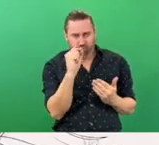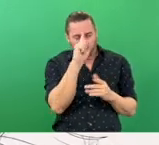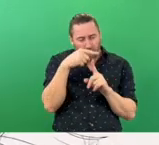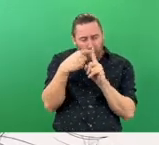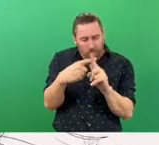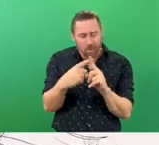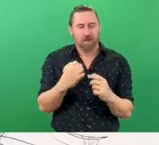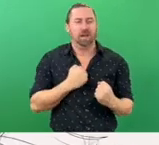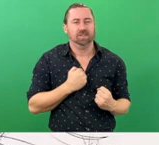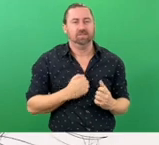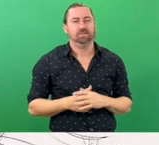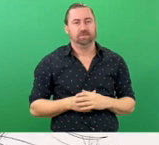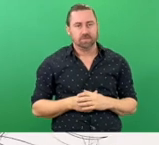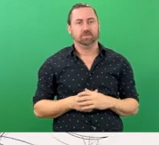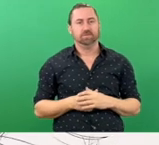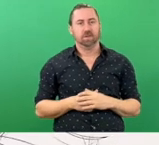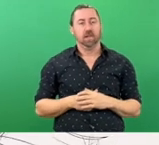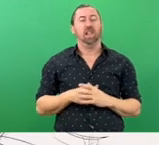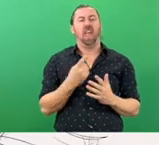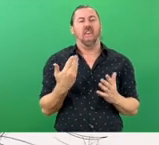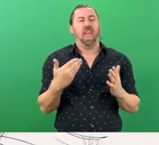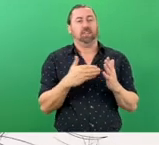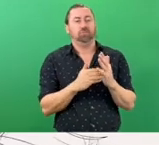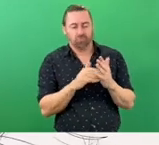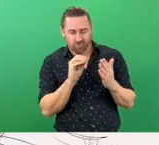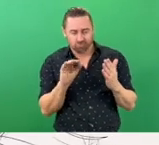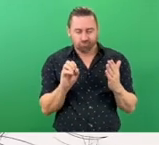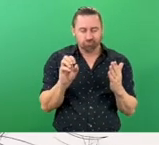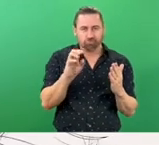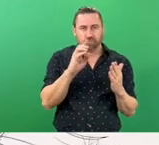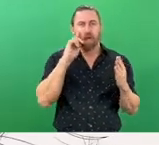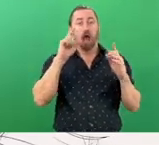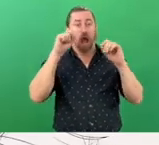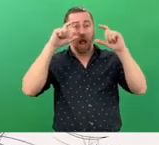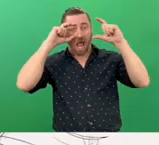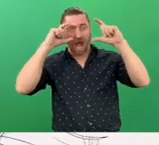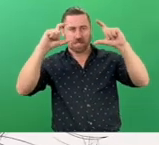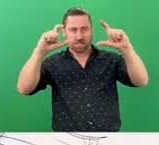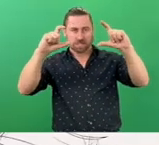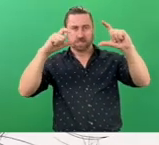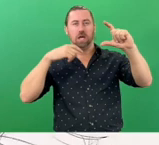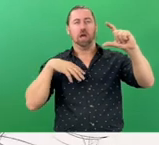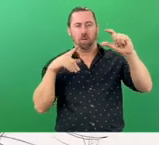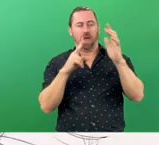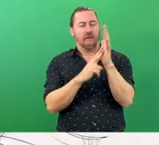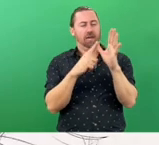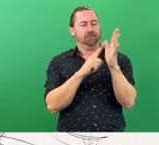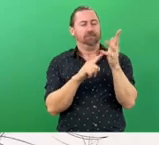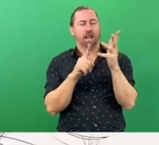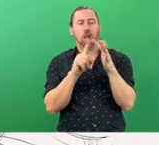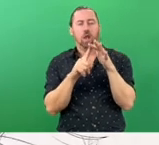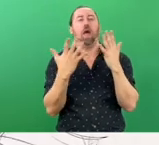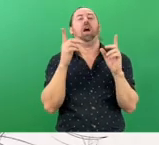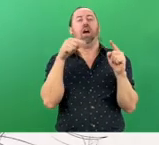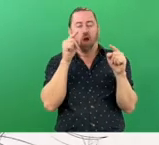also highlight for you is that you want to bring in a little bit more value. So when I bring in that detail, I see, okay, now I want to bring in a little bit more value under my